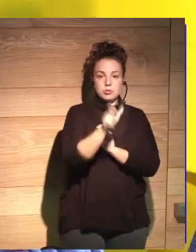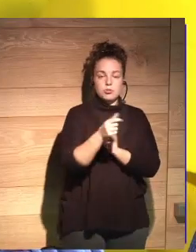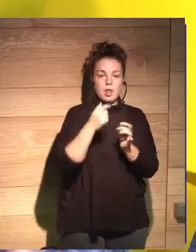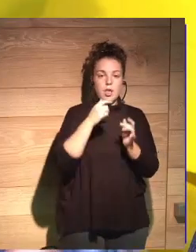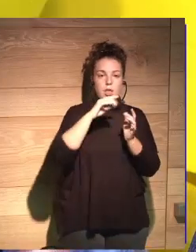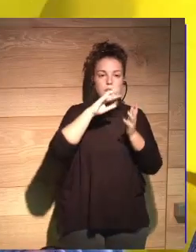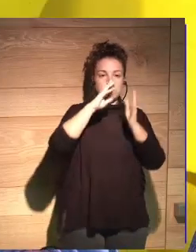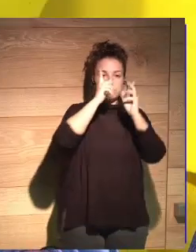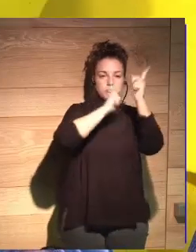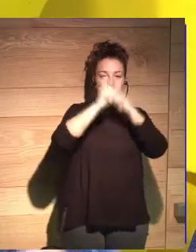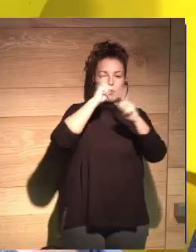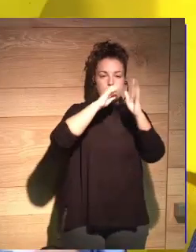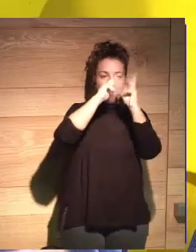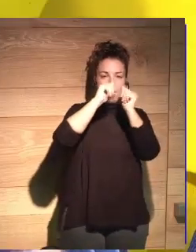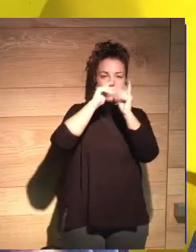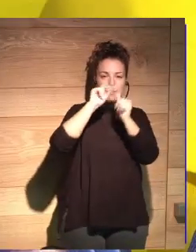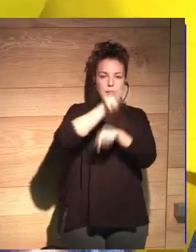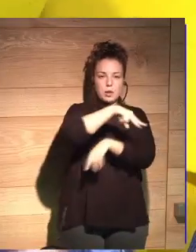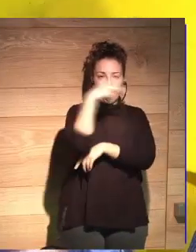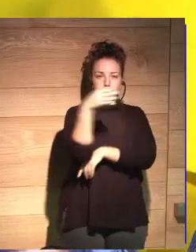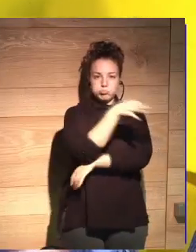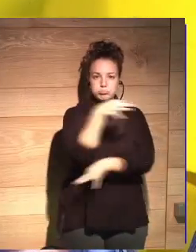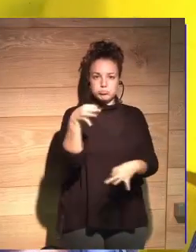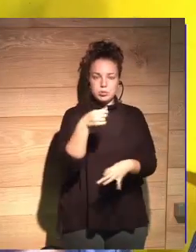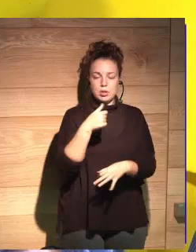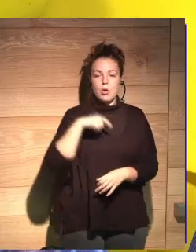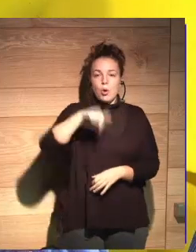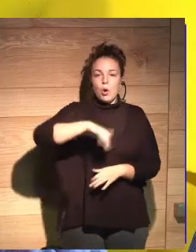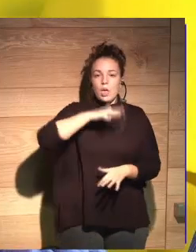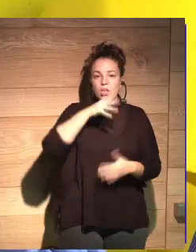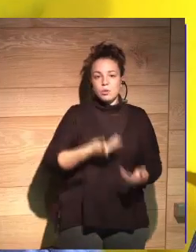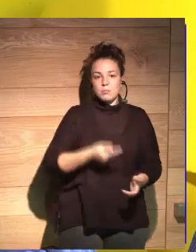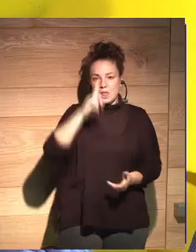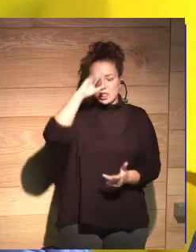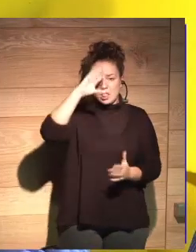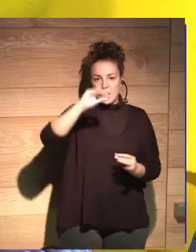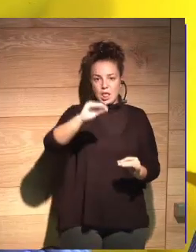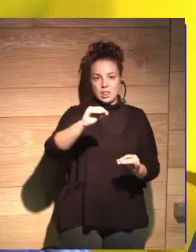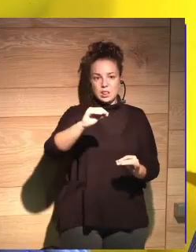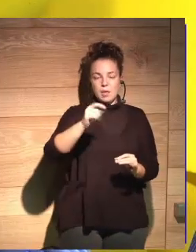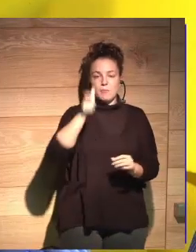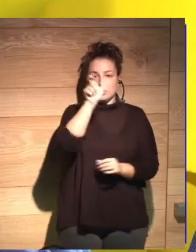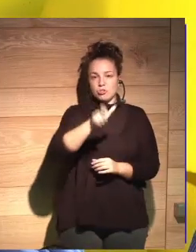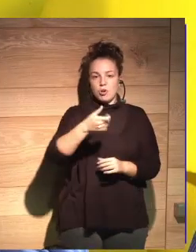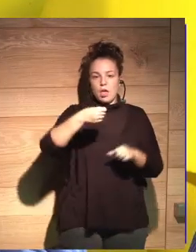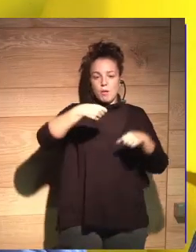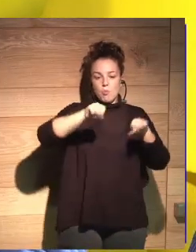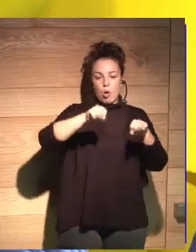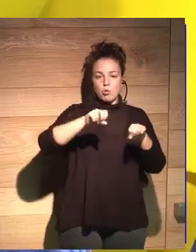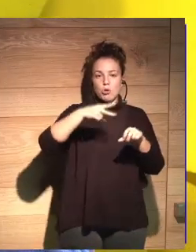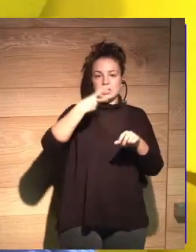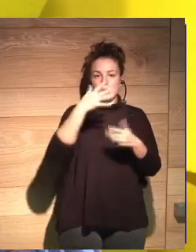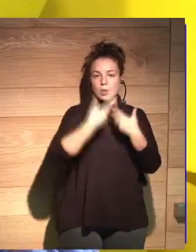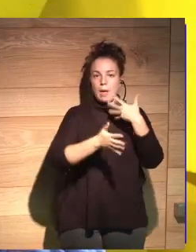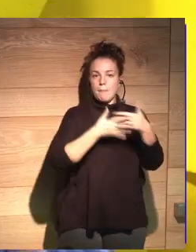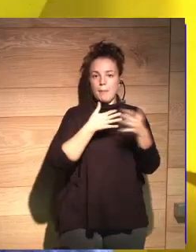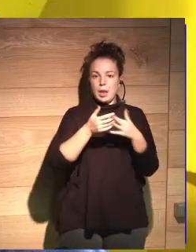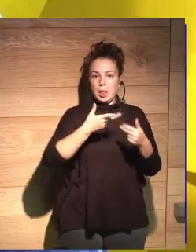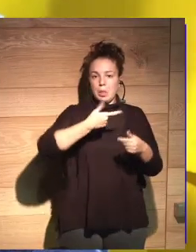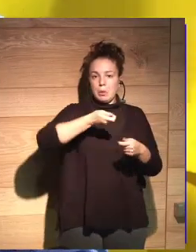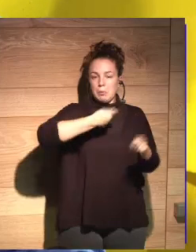mathematical problems really well. Now we believe intelligent is the one who can sell a second-hand car or